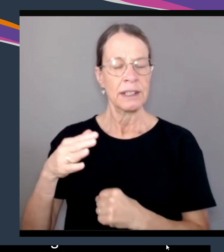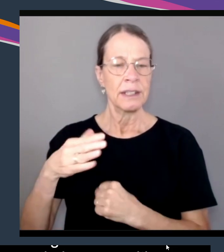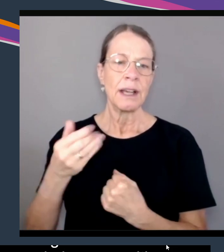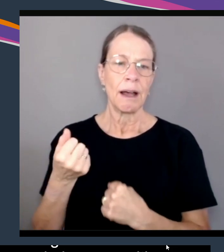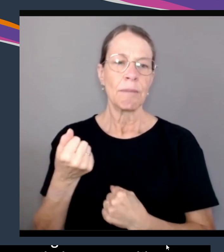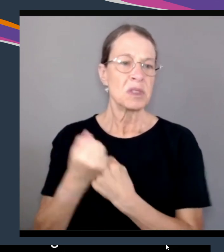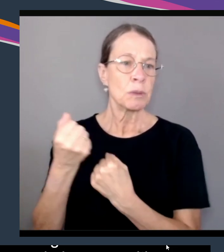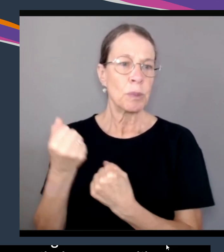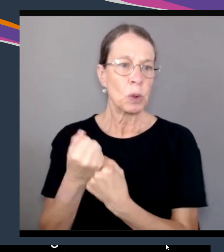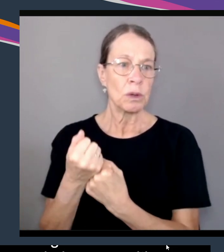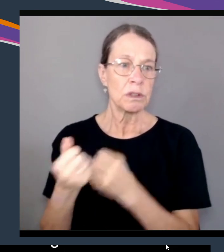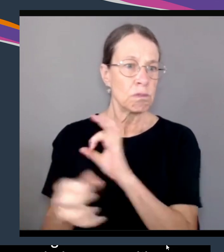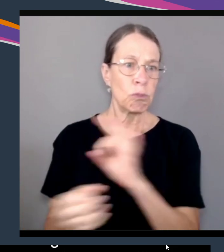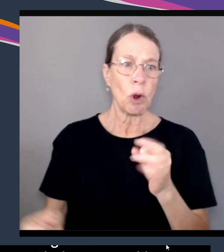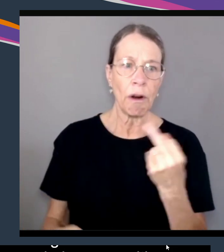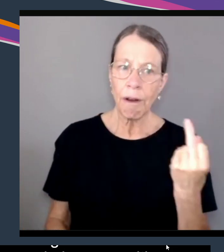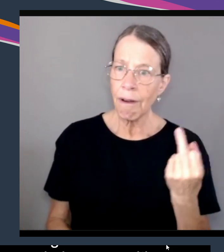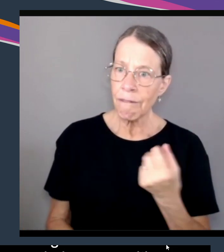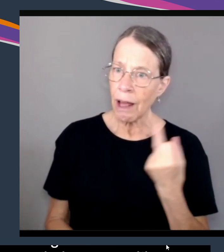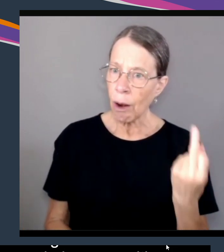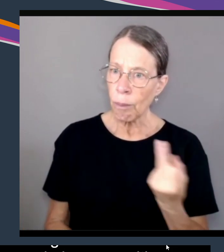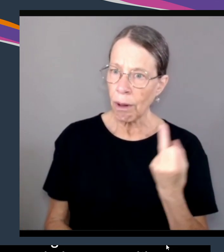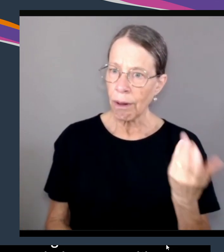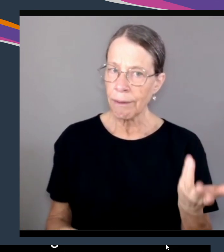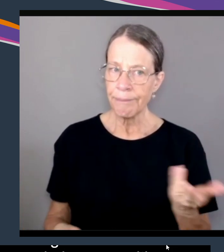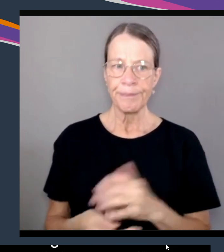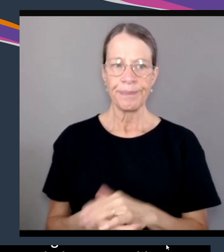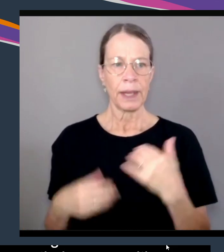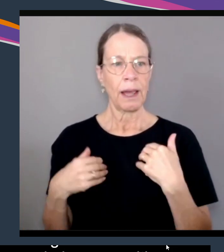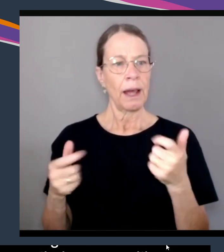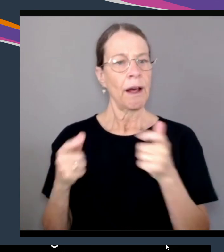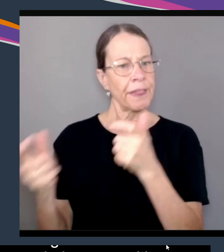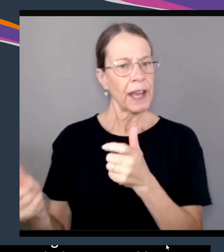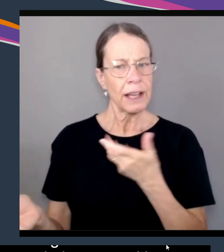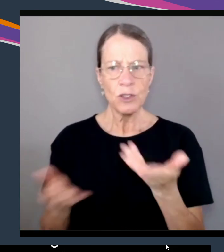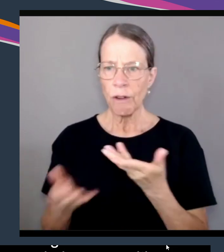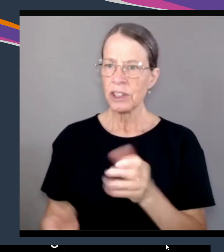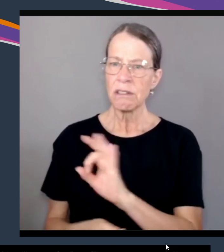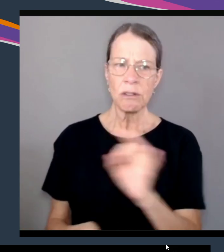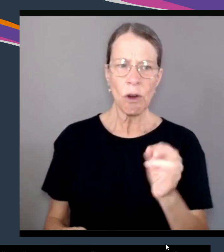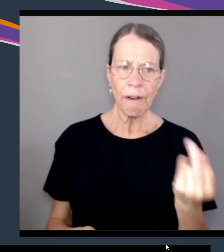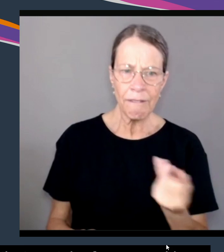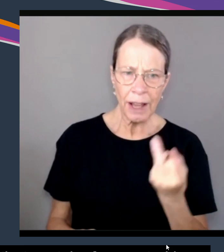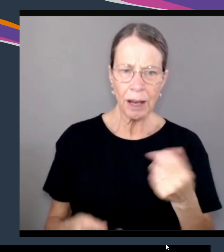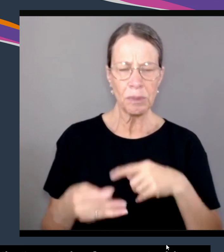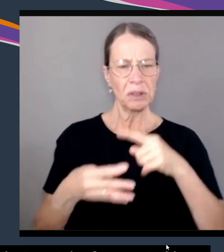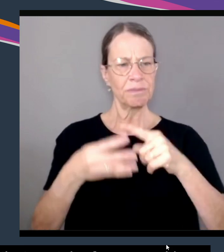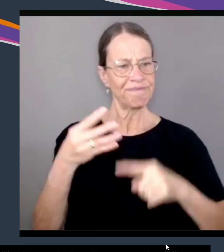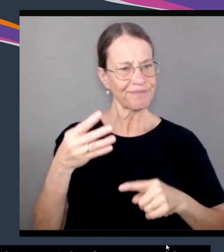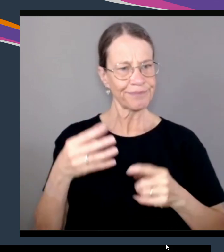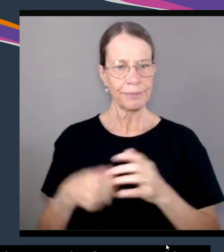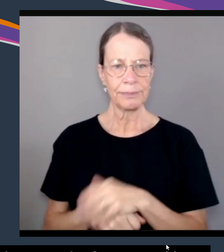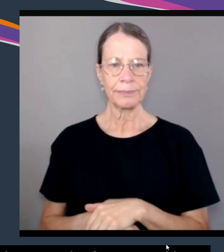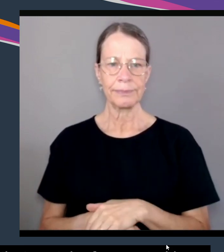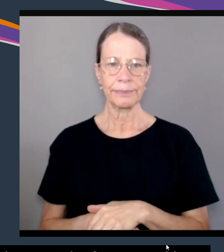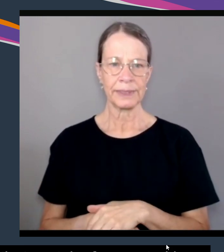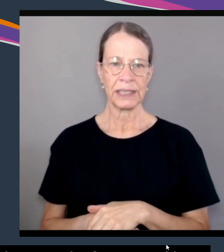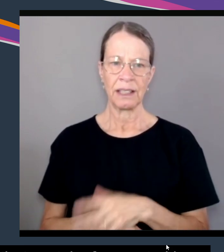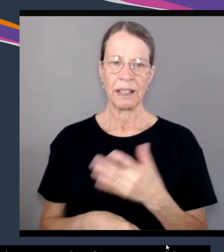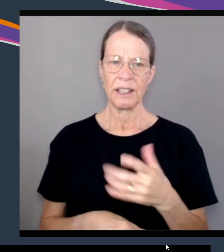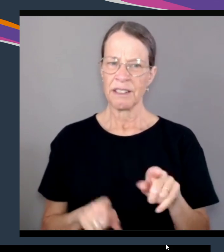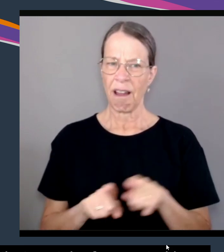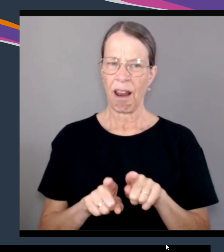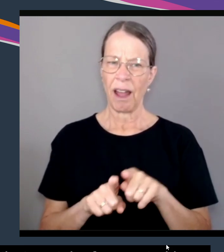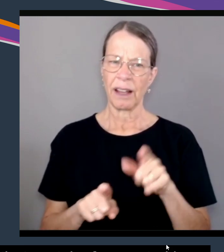were not available to them. Healthcare services that were not available, which chronic conditions